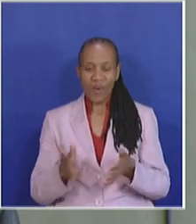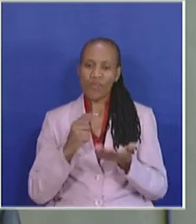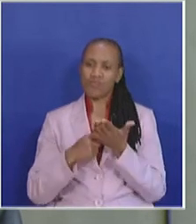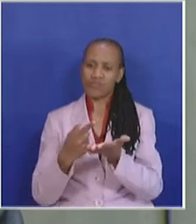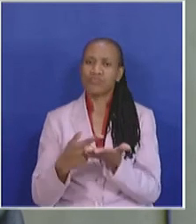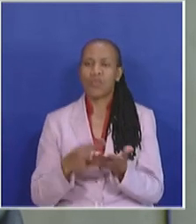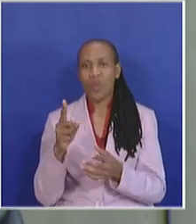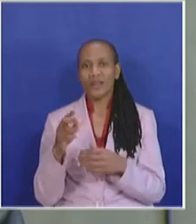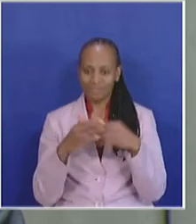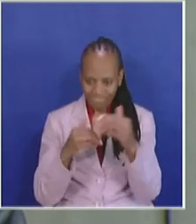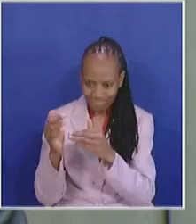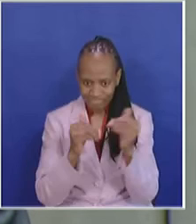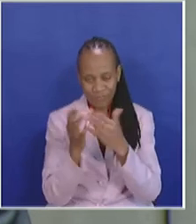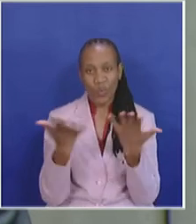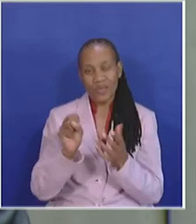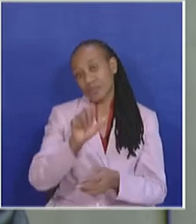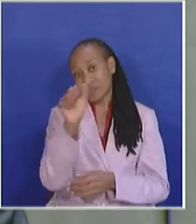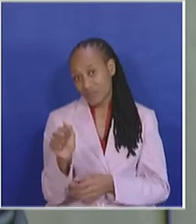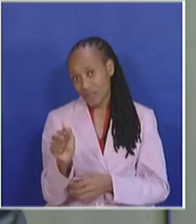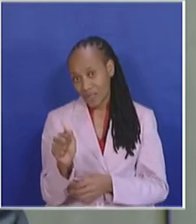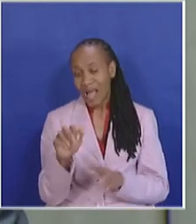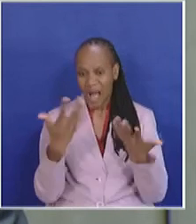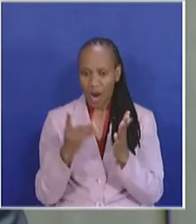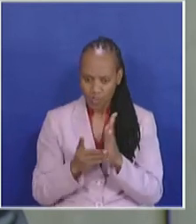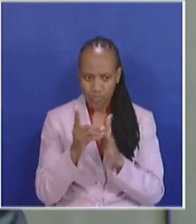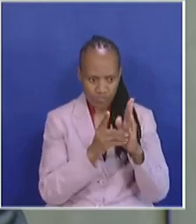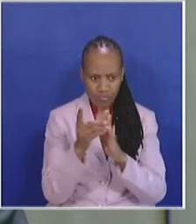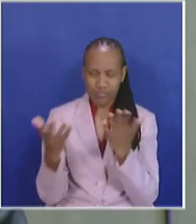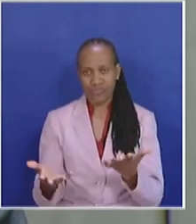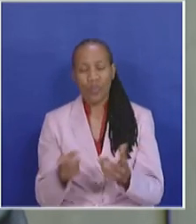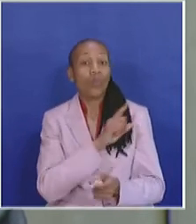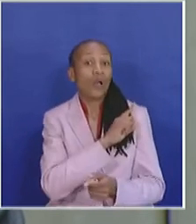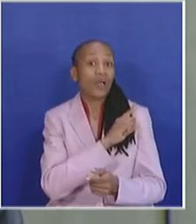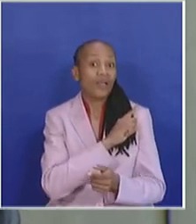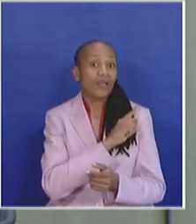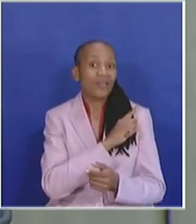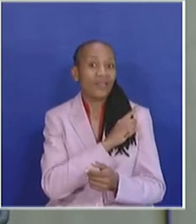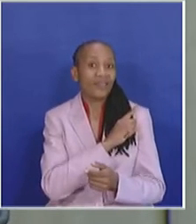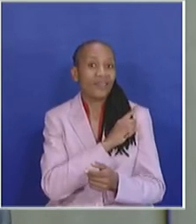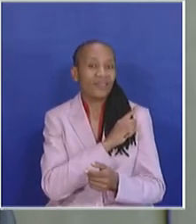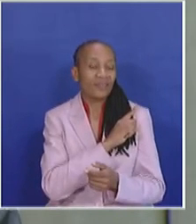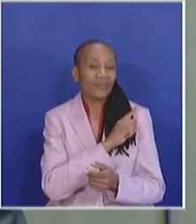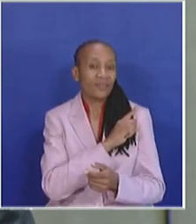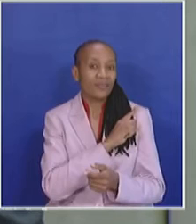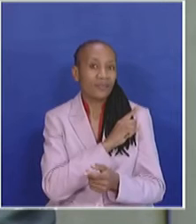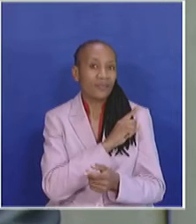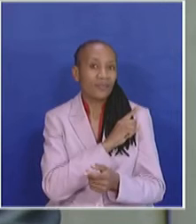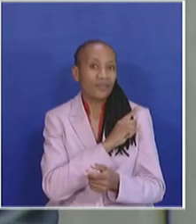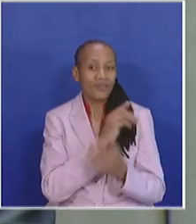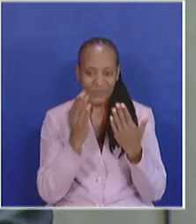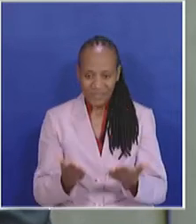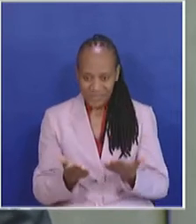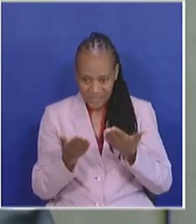infrastructure and advancement of infrastructure in order to have a complete realization of